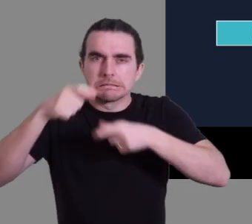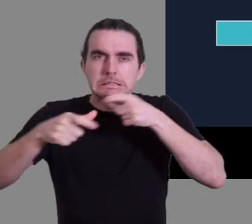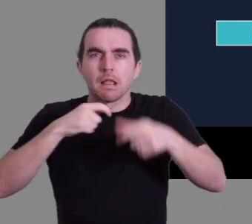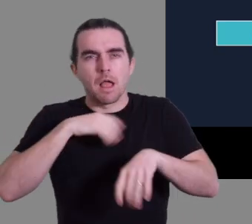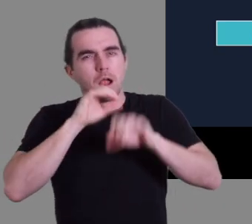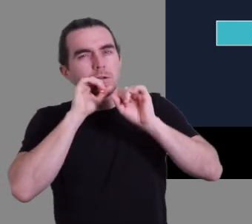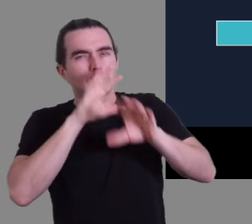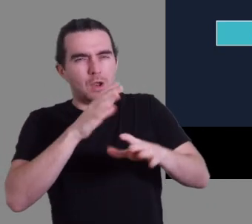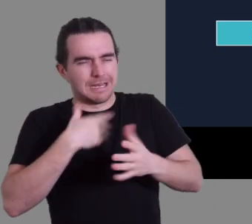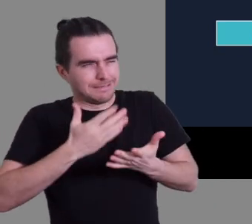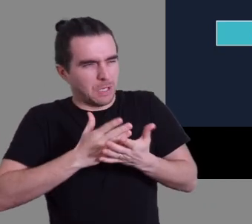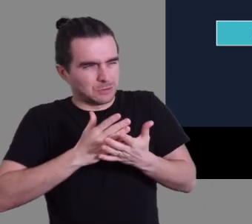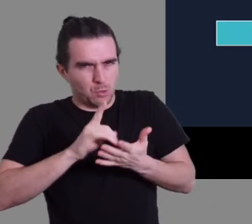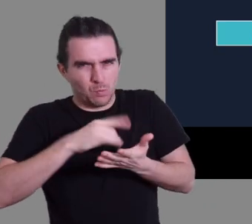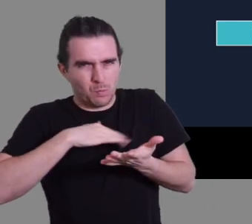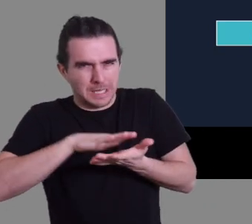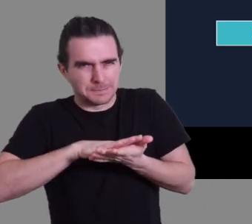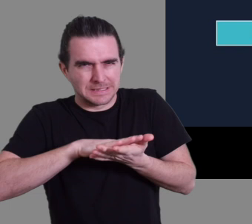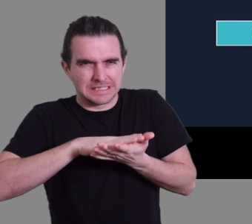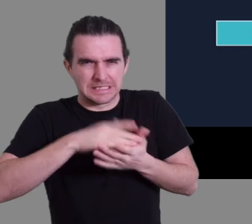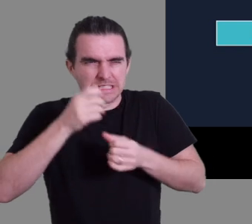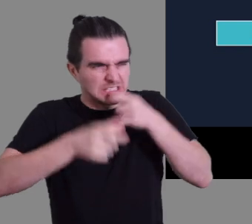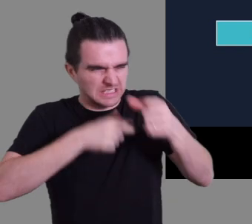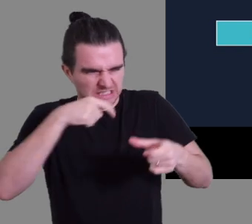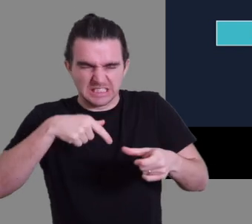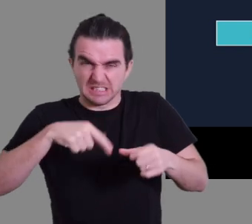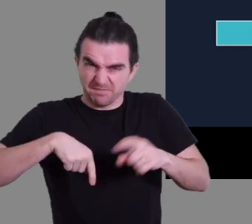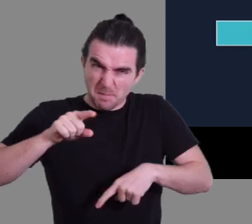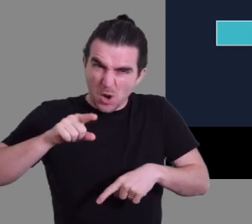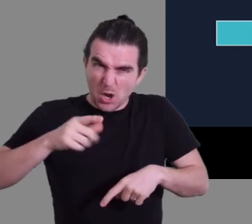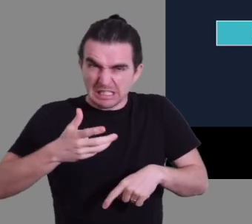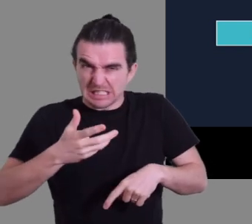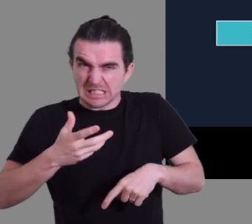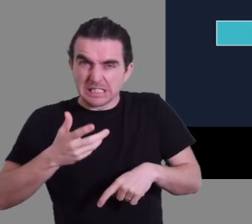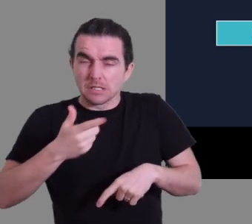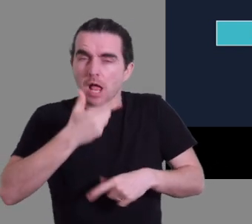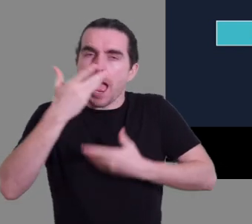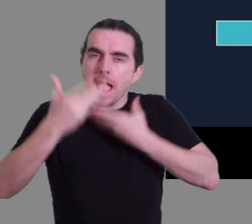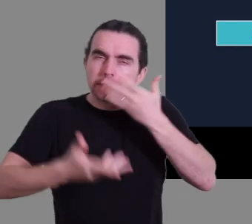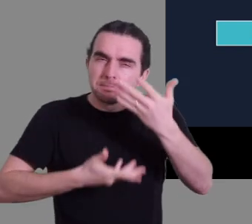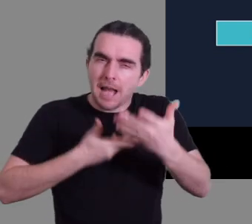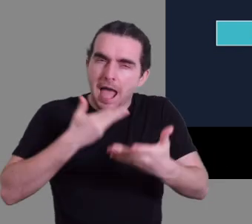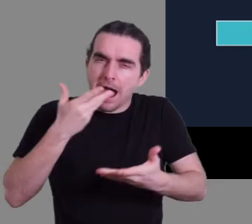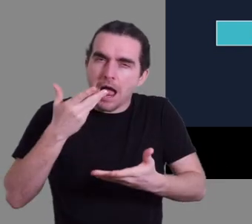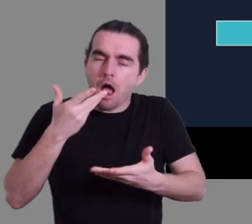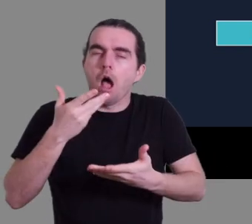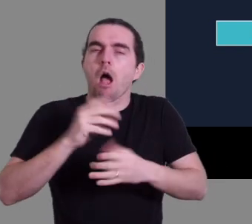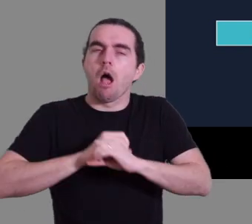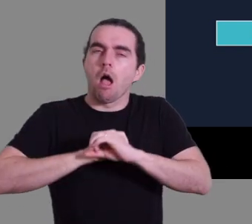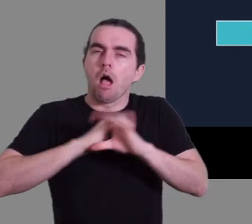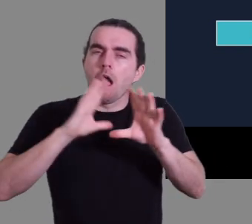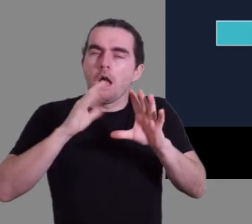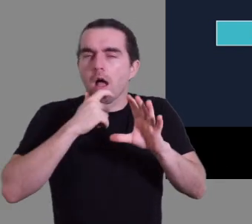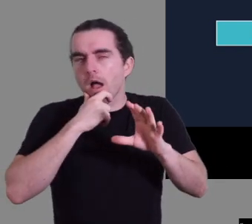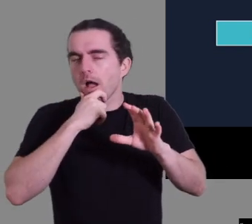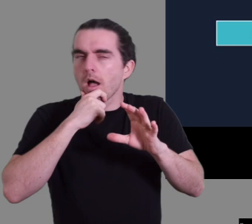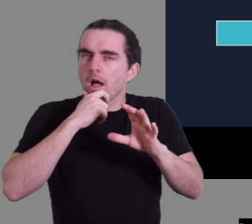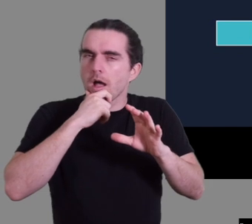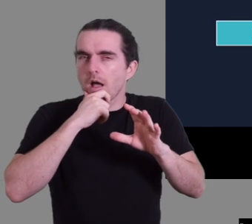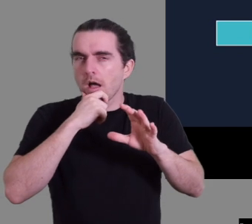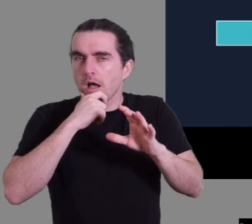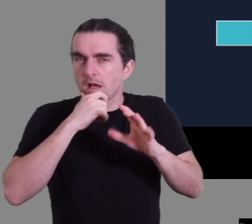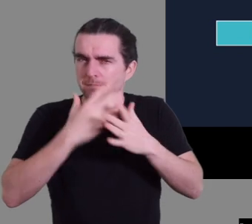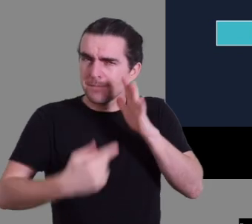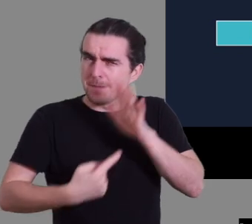said to someone, I'm not sure about this. Context doesn't sound like football. But when you explain it, really now, to me, is